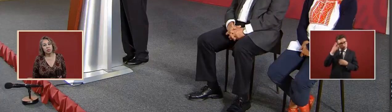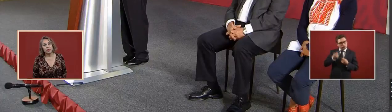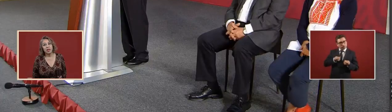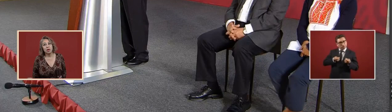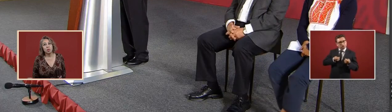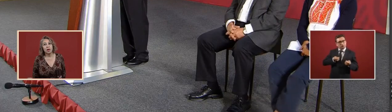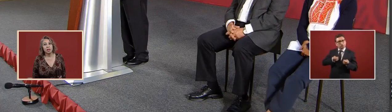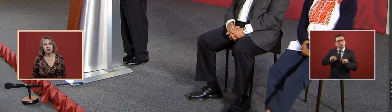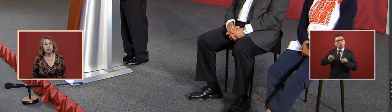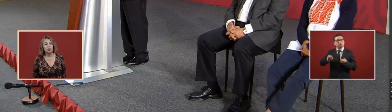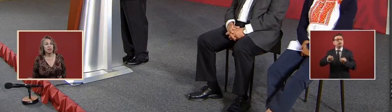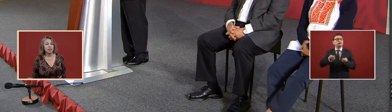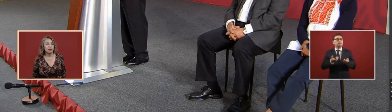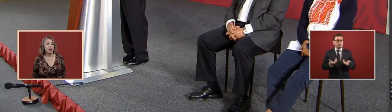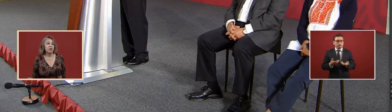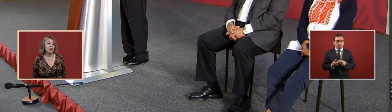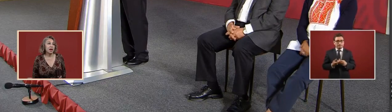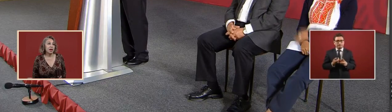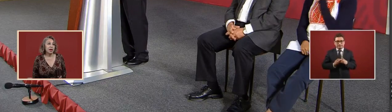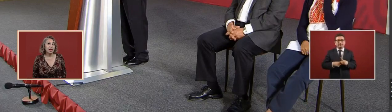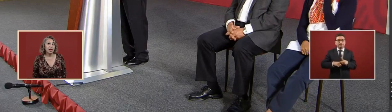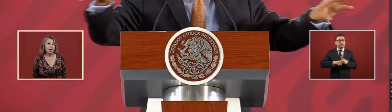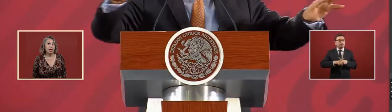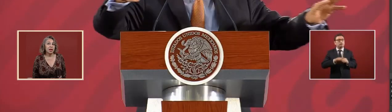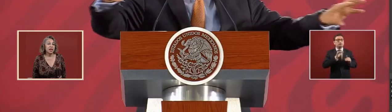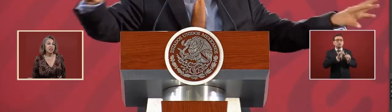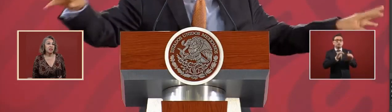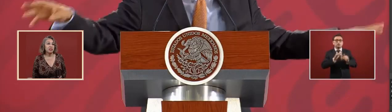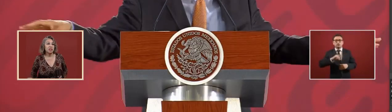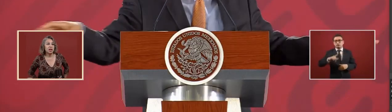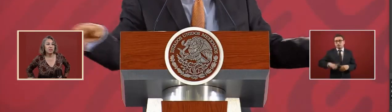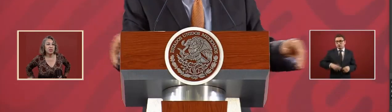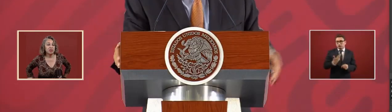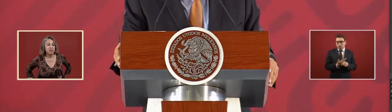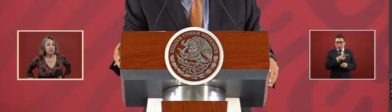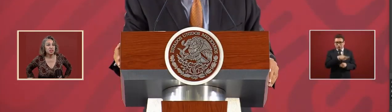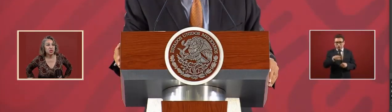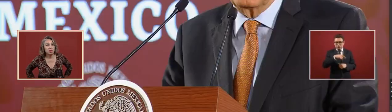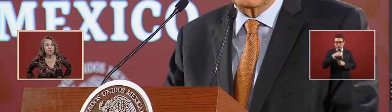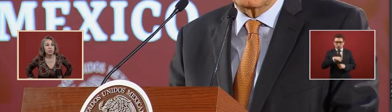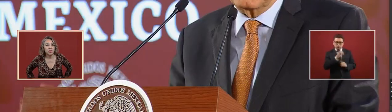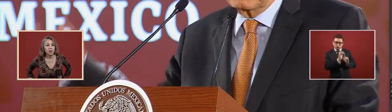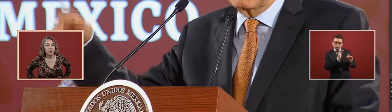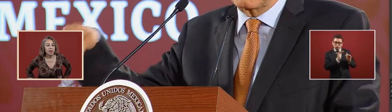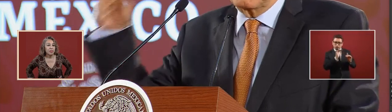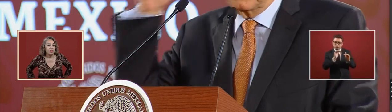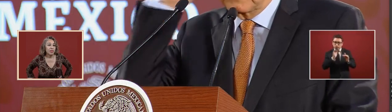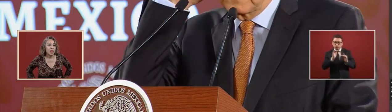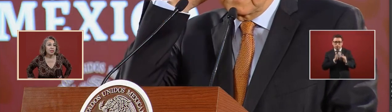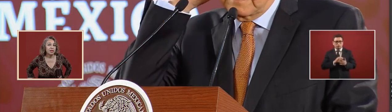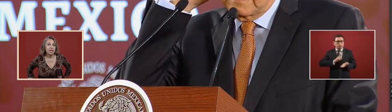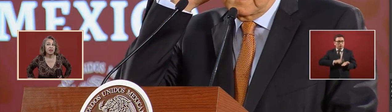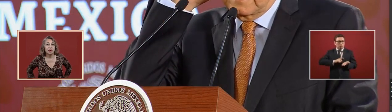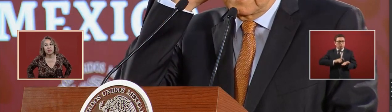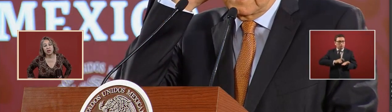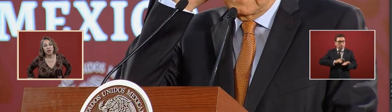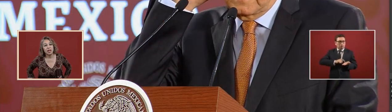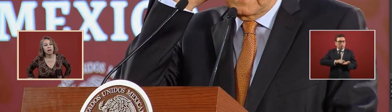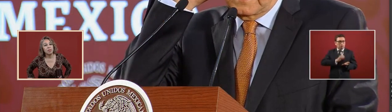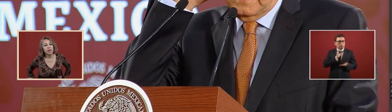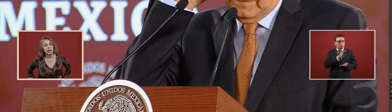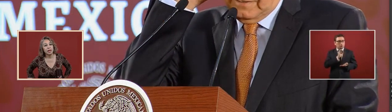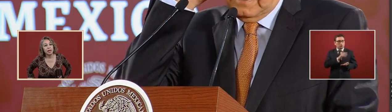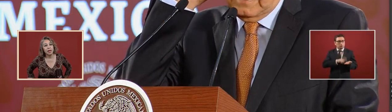so Porfirio worked the whole area and he talked to the governors and the strong people and the telegrams